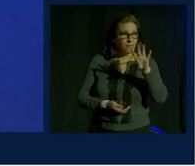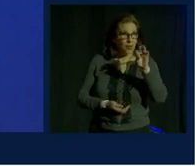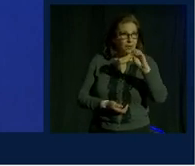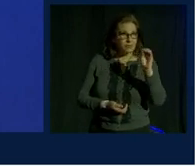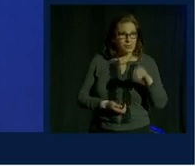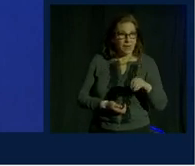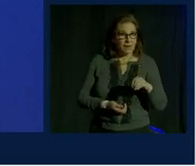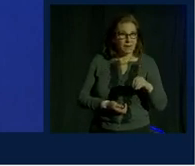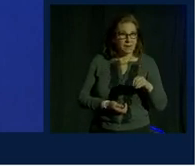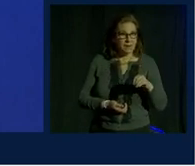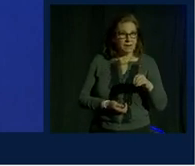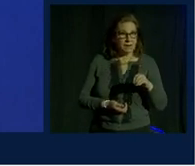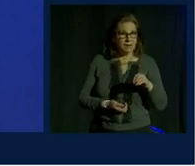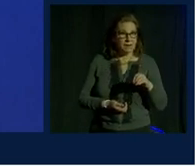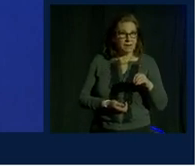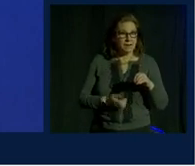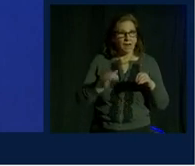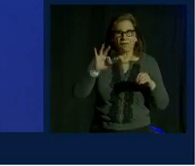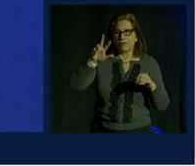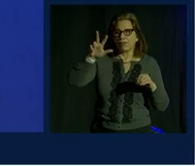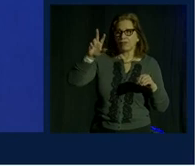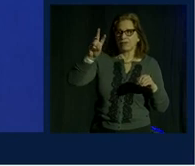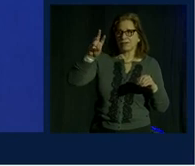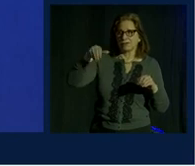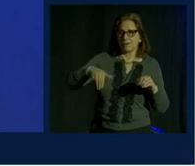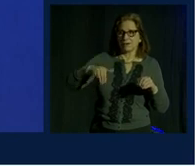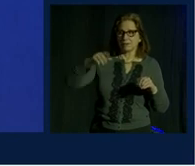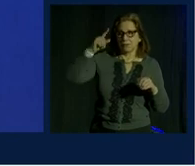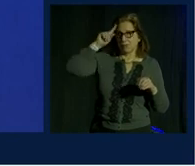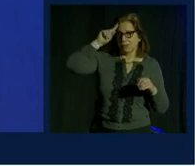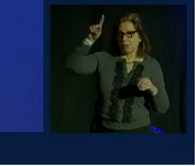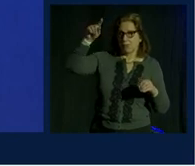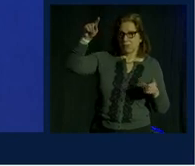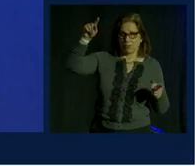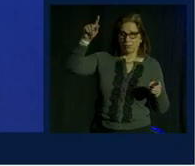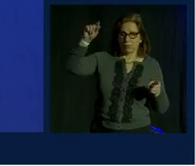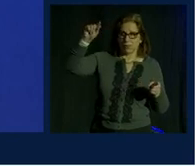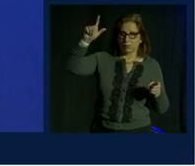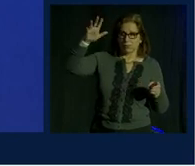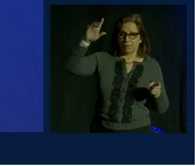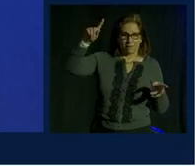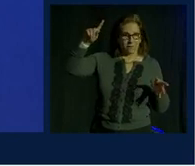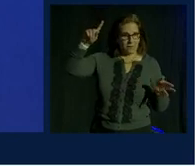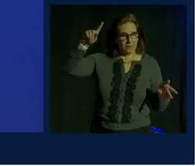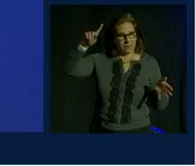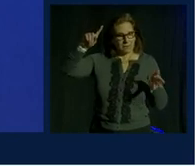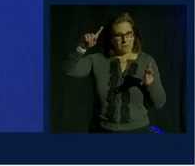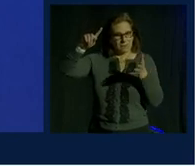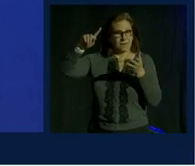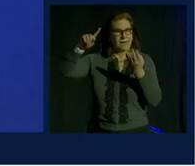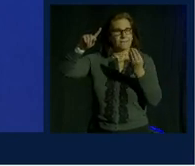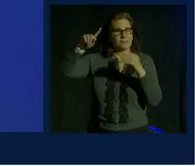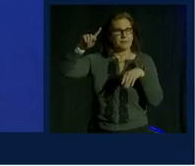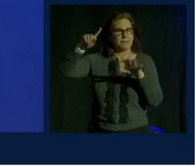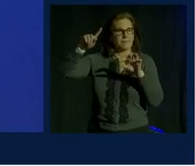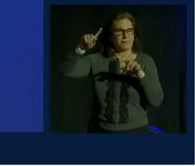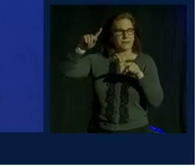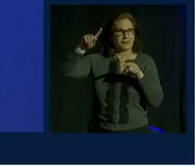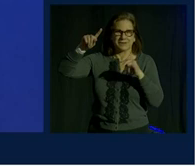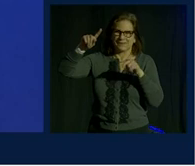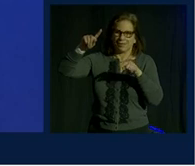2025 goal. During that same period, 2,099 affordable units have also been delivered, which